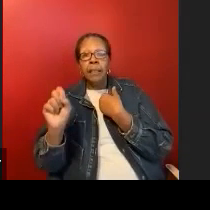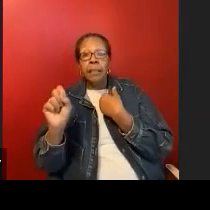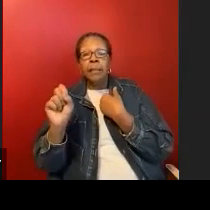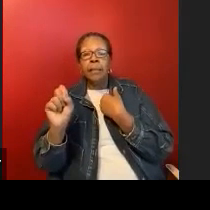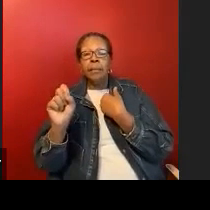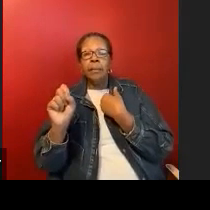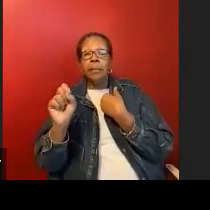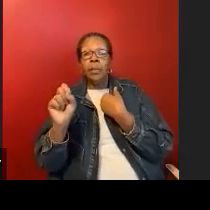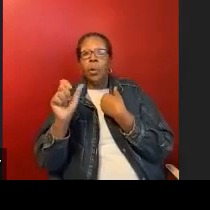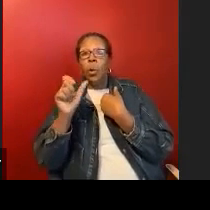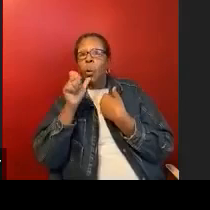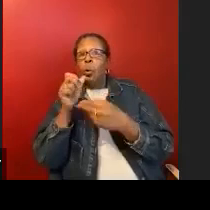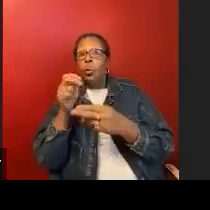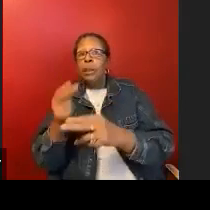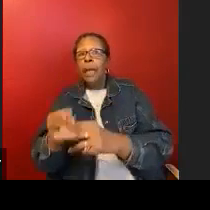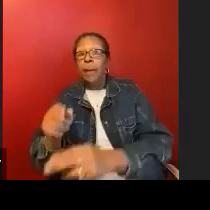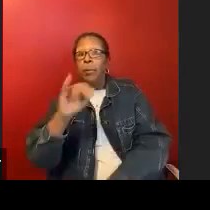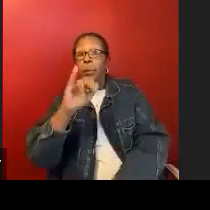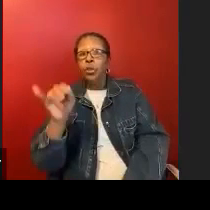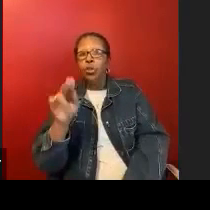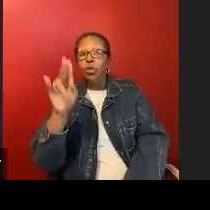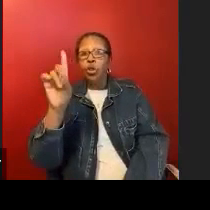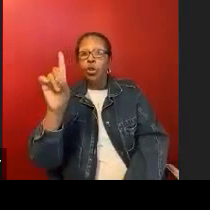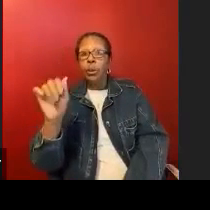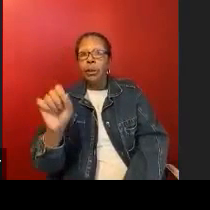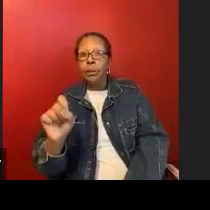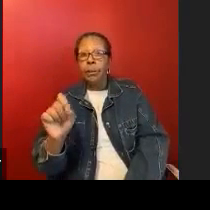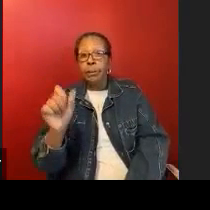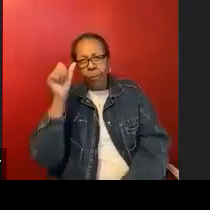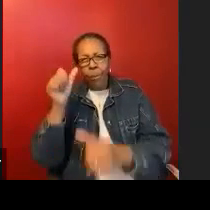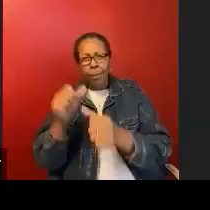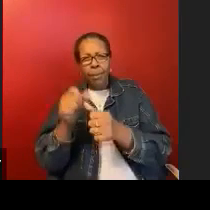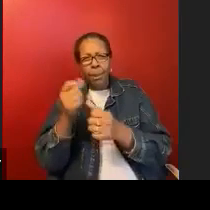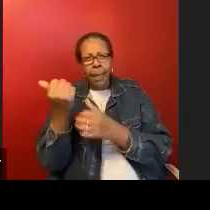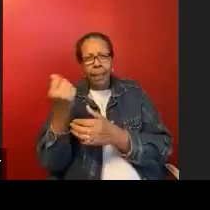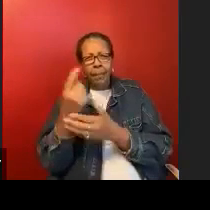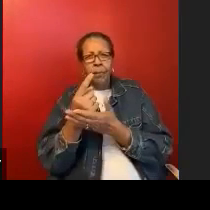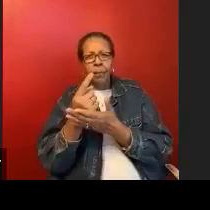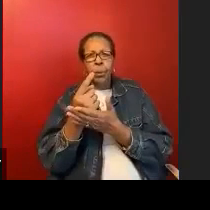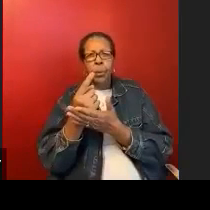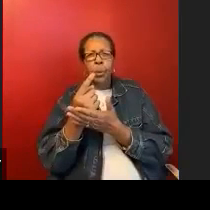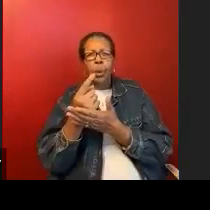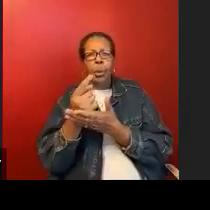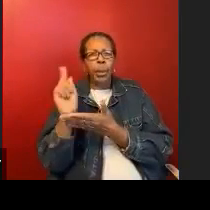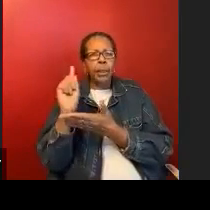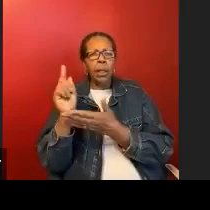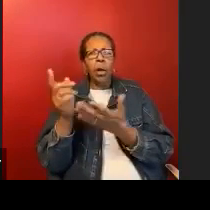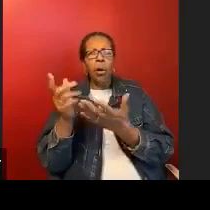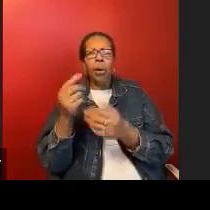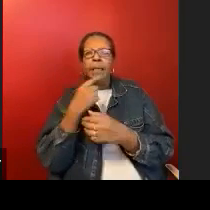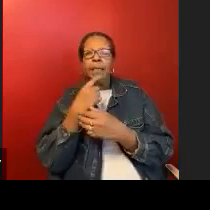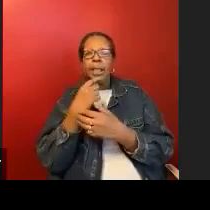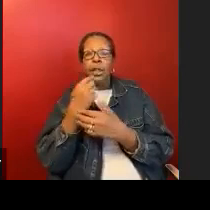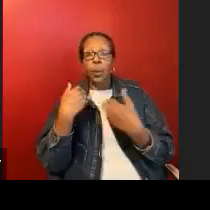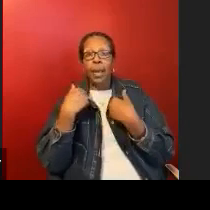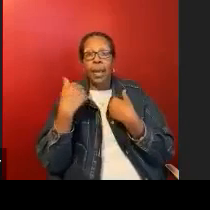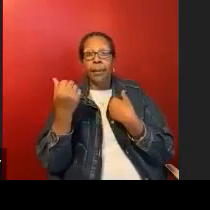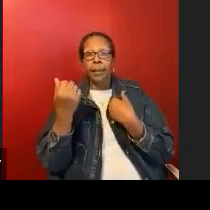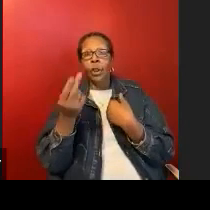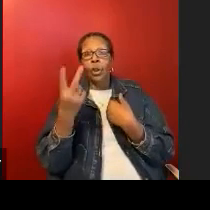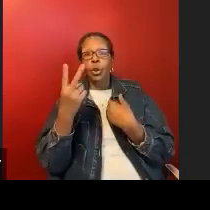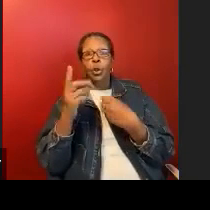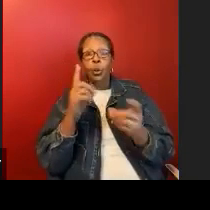named Judas. Remember a couple of weeks ago, I might've said there were two disciples named Judas. Thaddeus's name